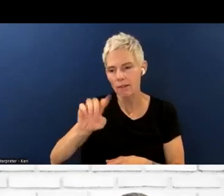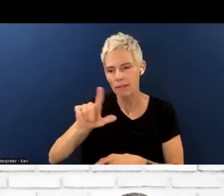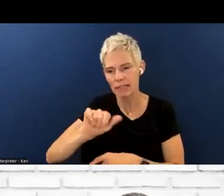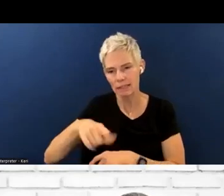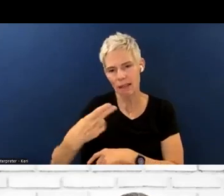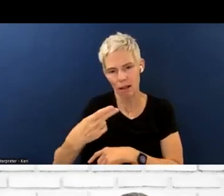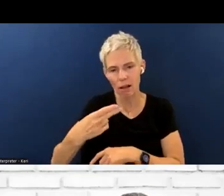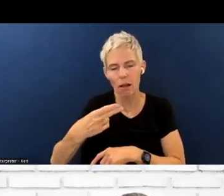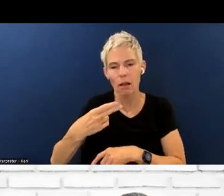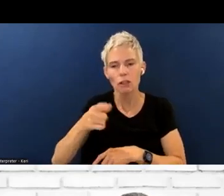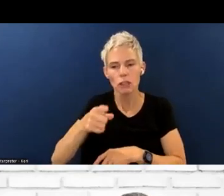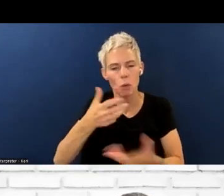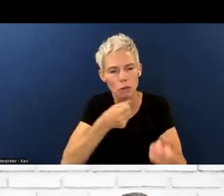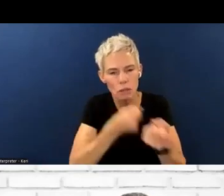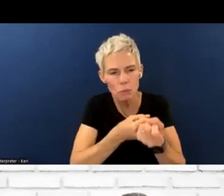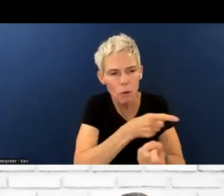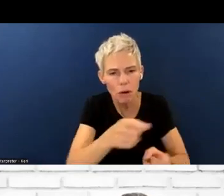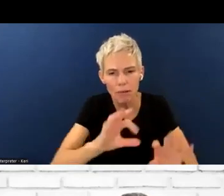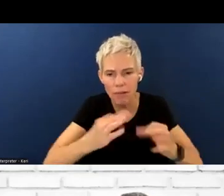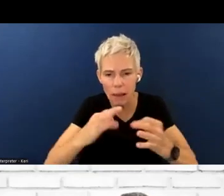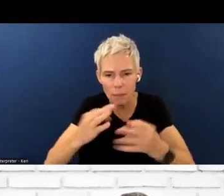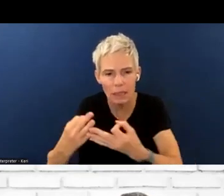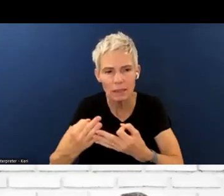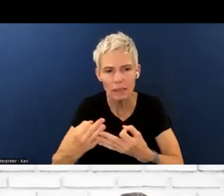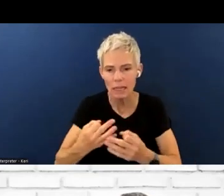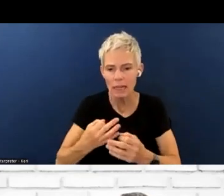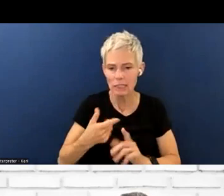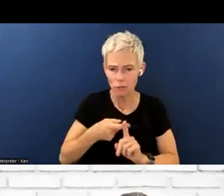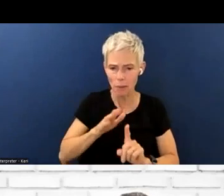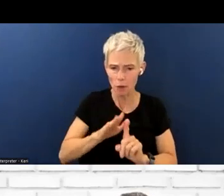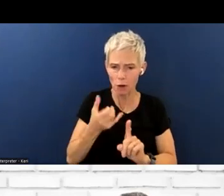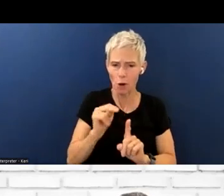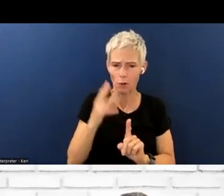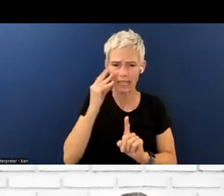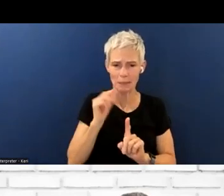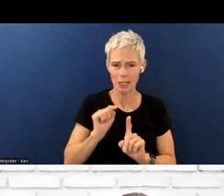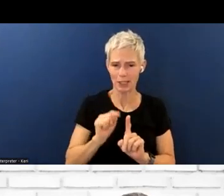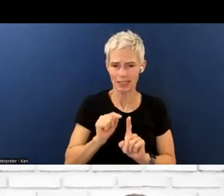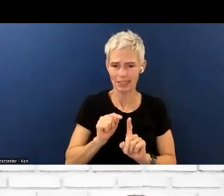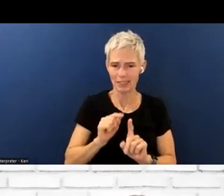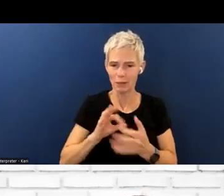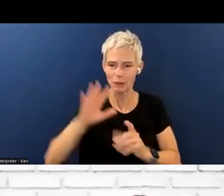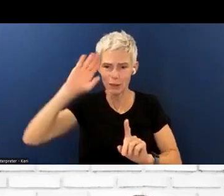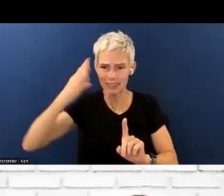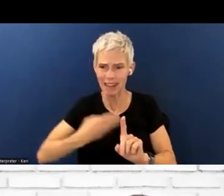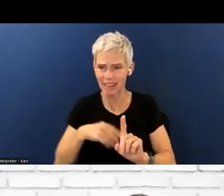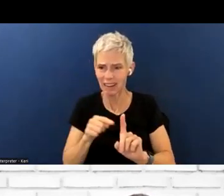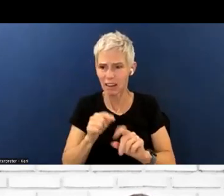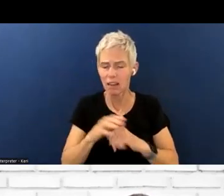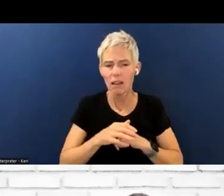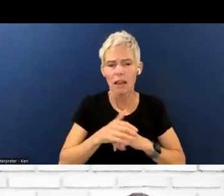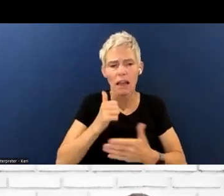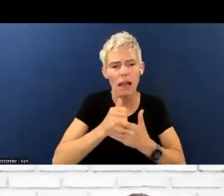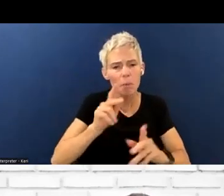supporting families and really it came out of her own experience, but helping families navigate tools, skills